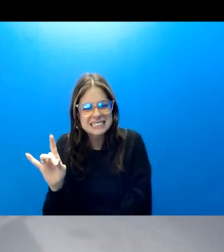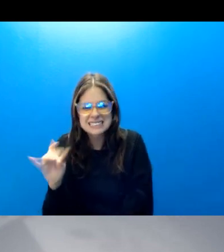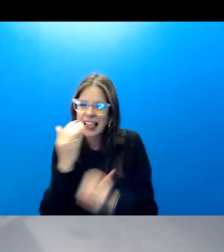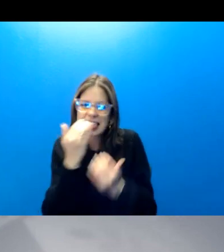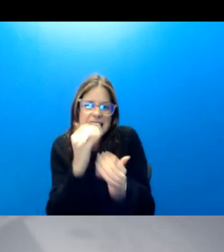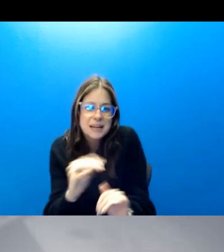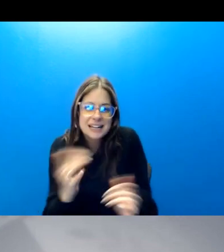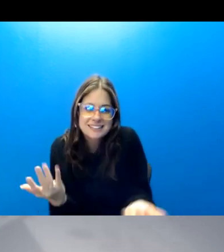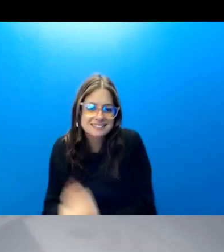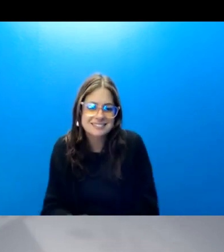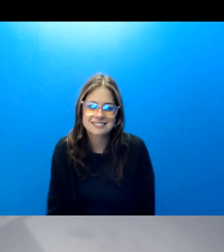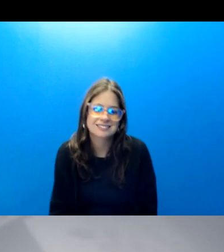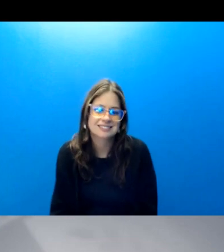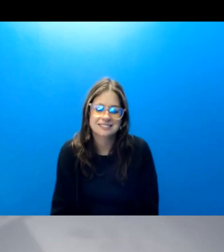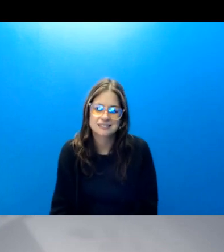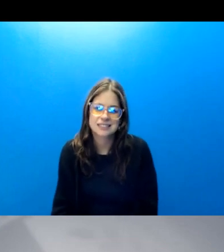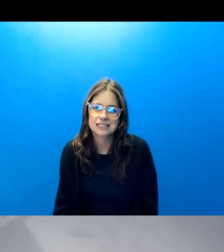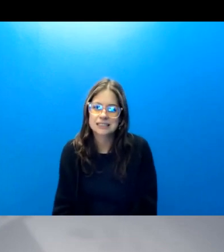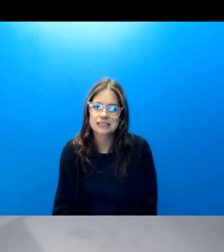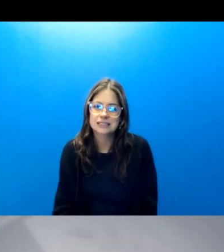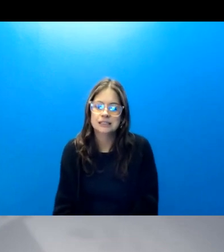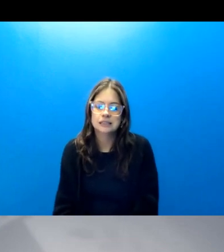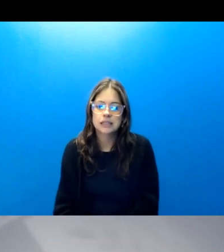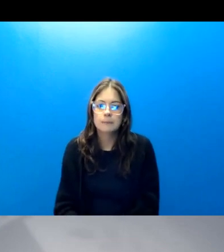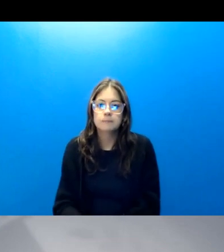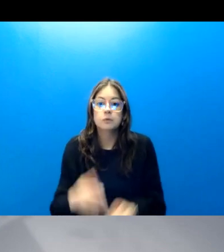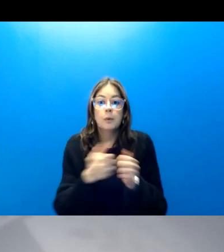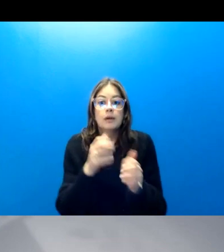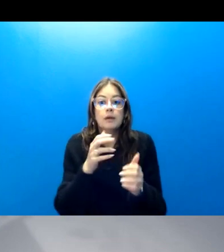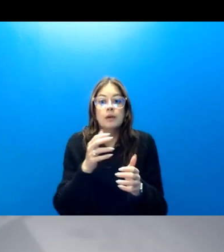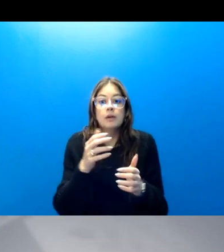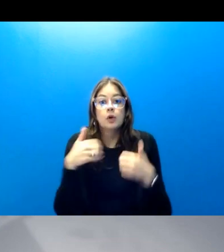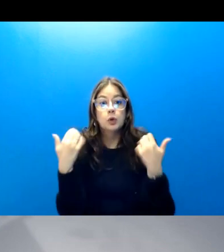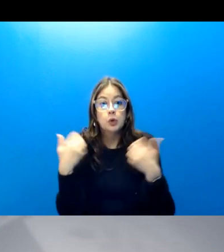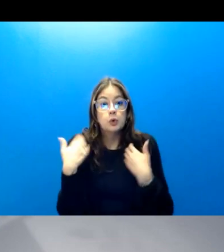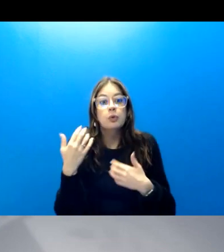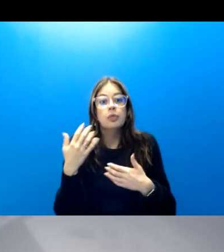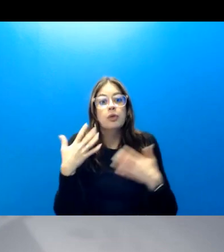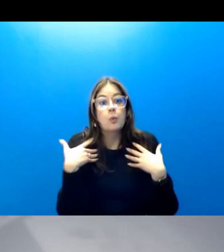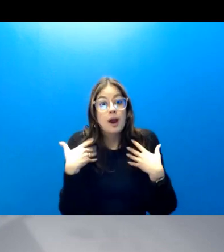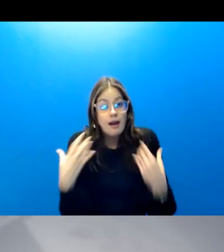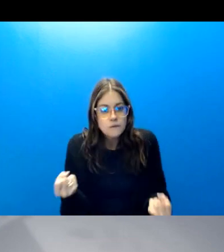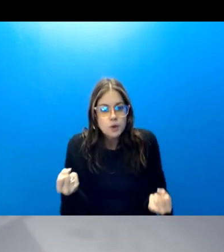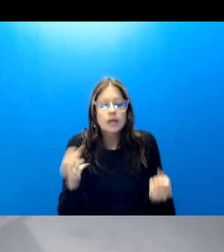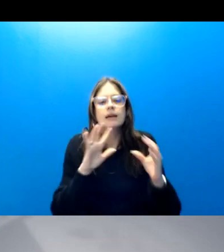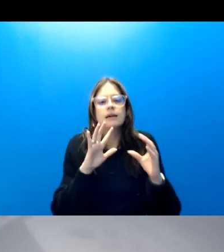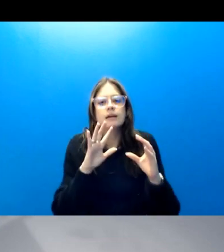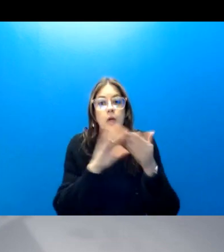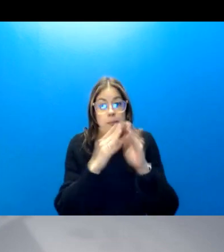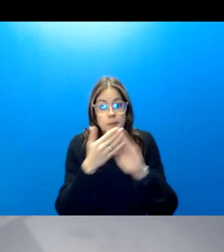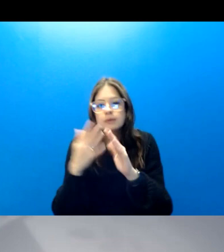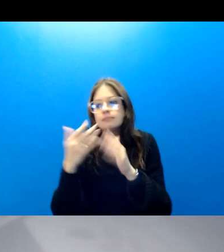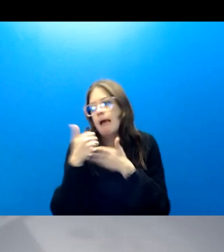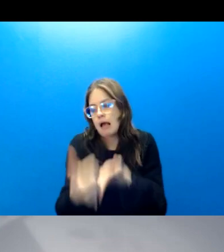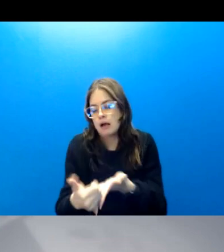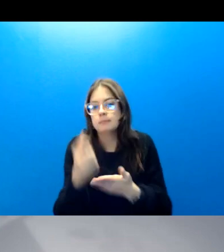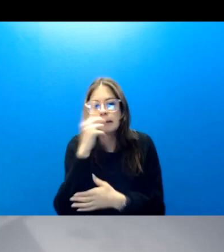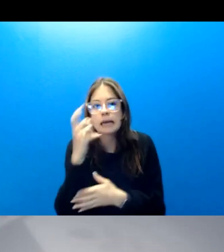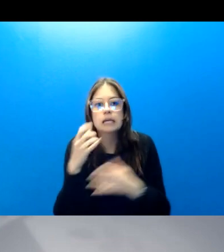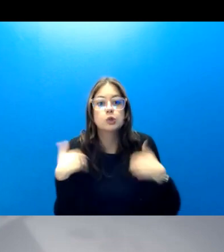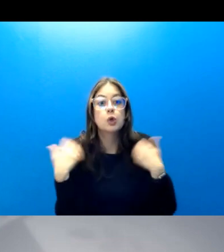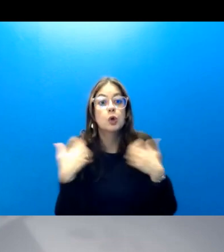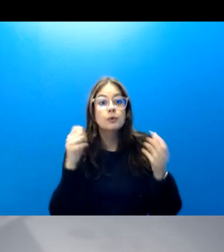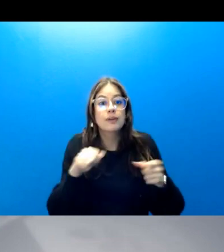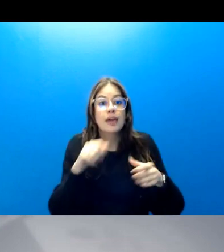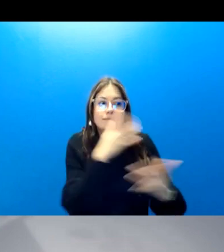for long-term recovery. So with the youth recovery communities, that's really helpful because the youth are able to